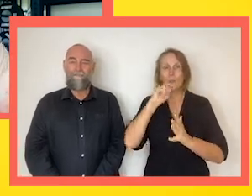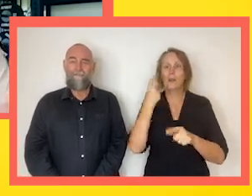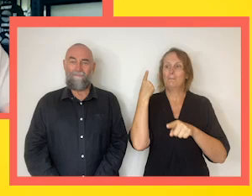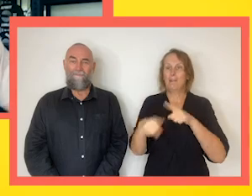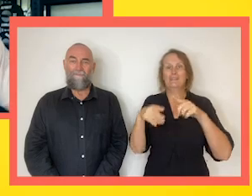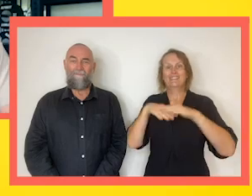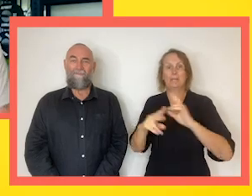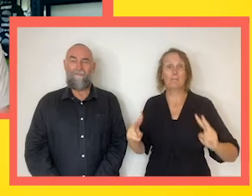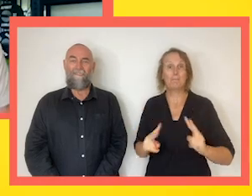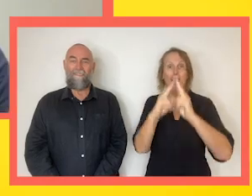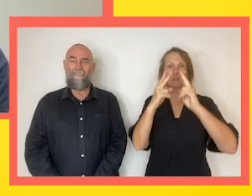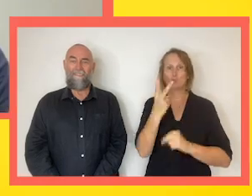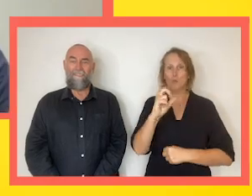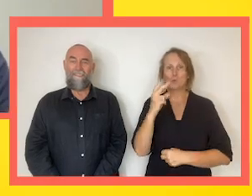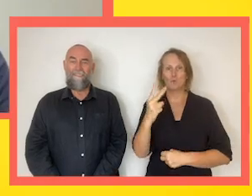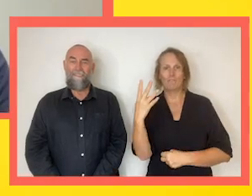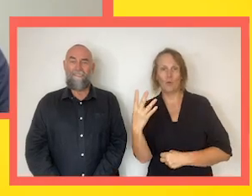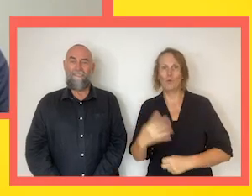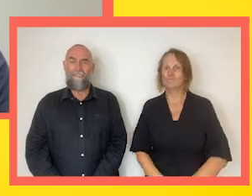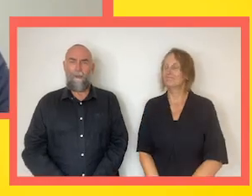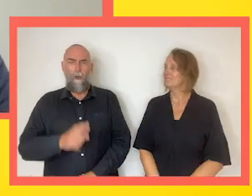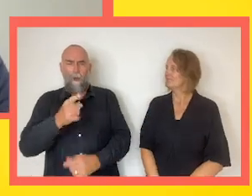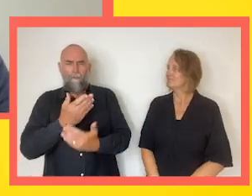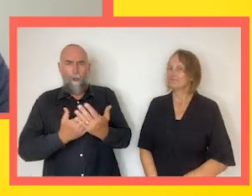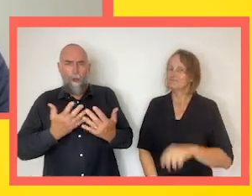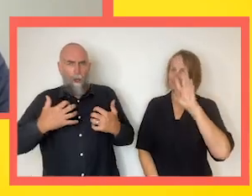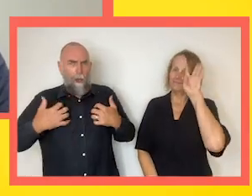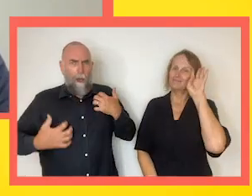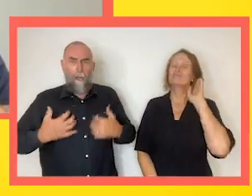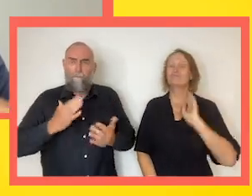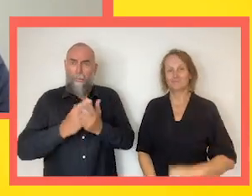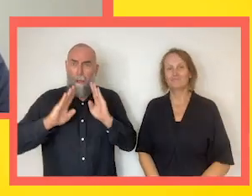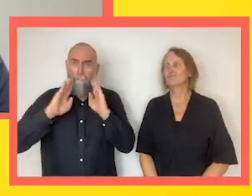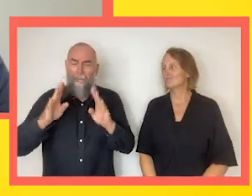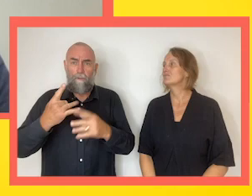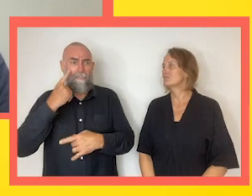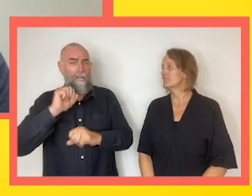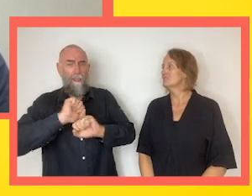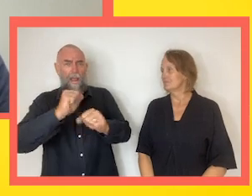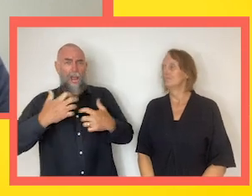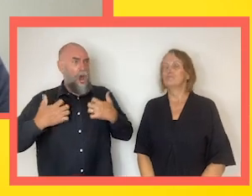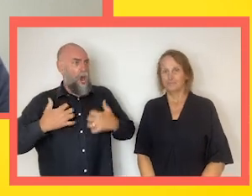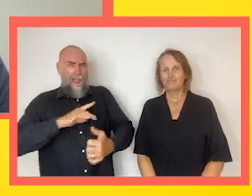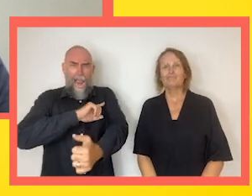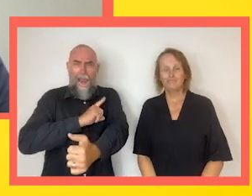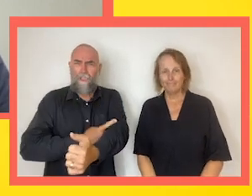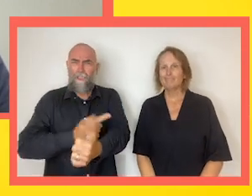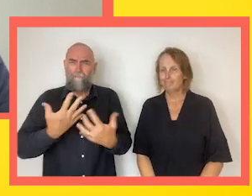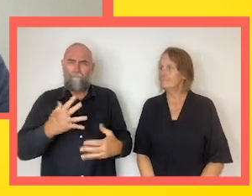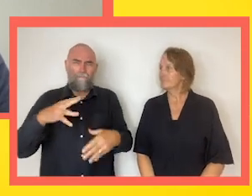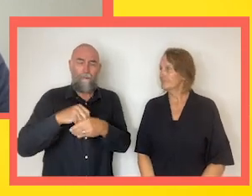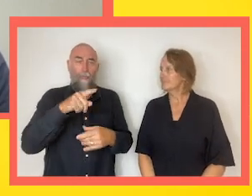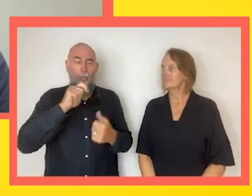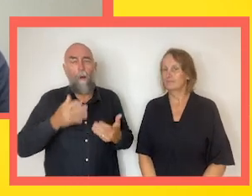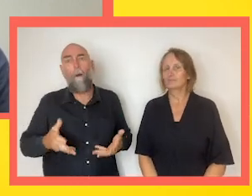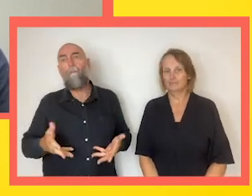Paris 2024 Paralympics. That's so exciting, mate. Like, that is amazing to see the energy with that group, to know that